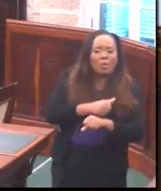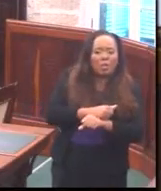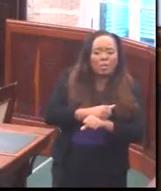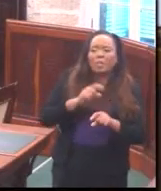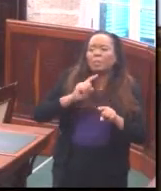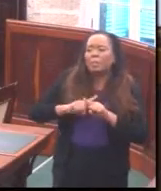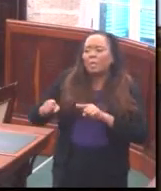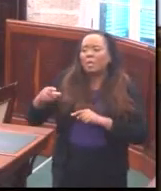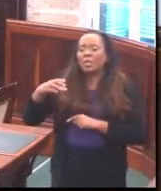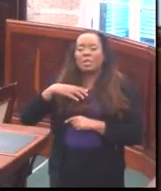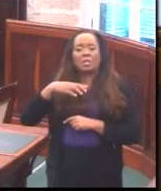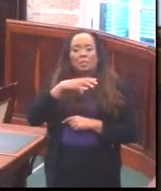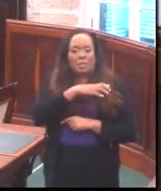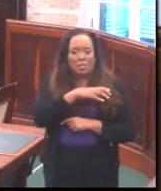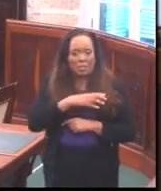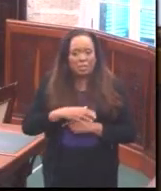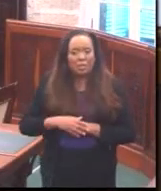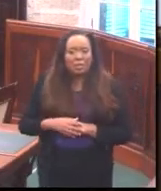commission.